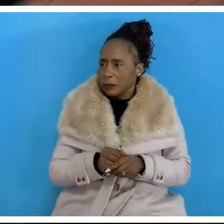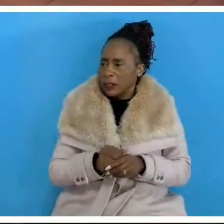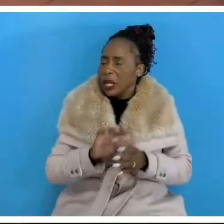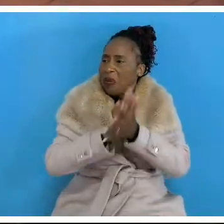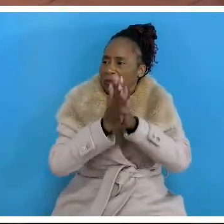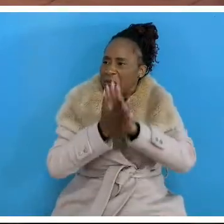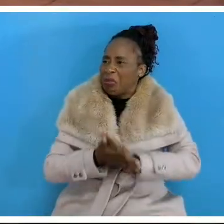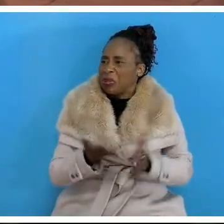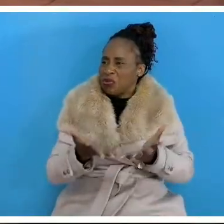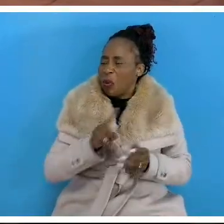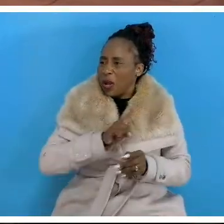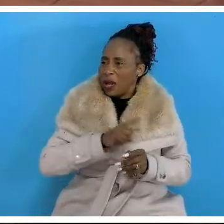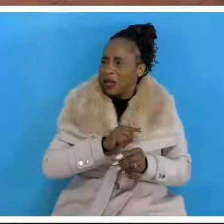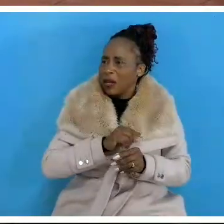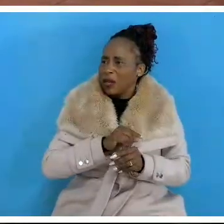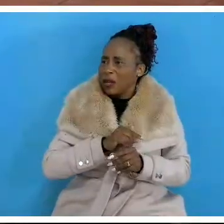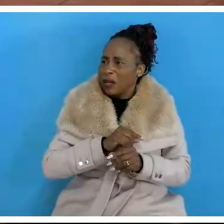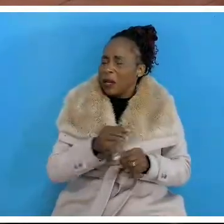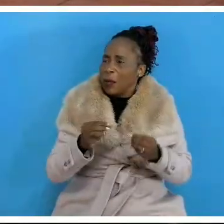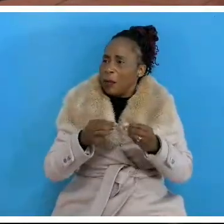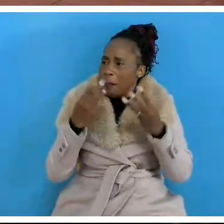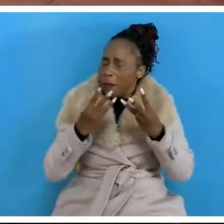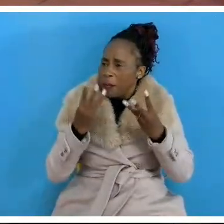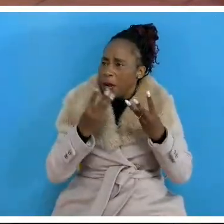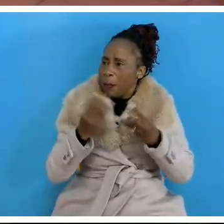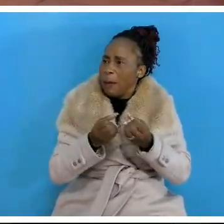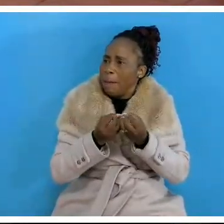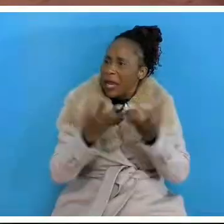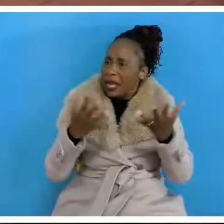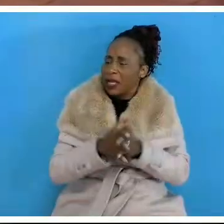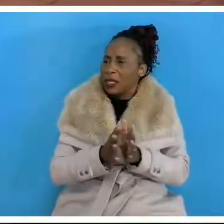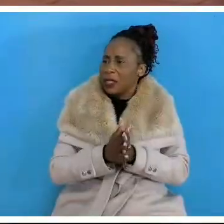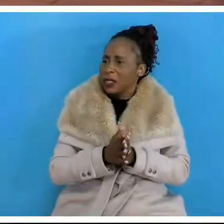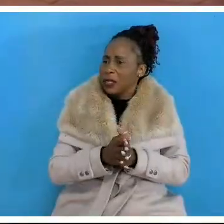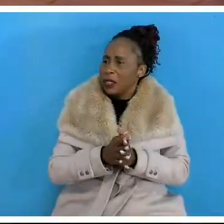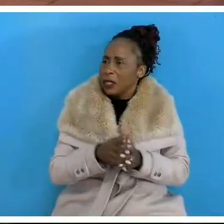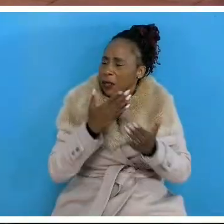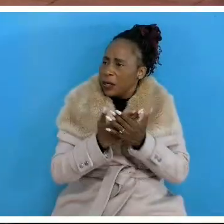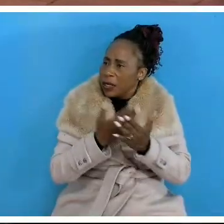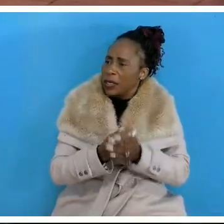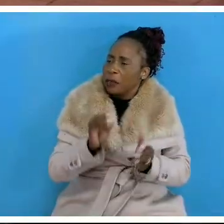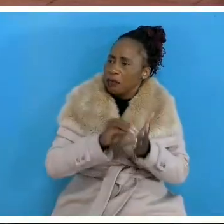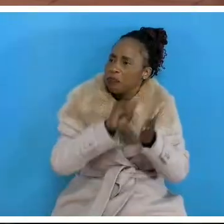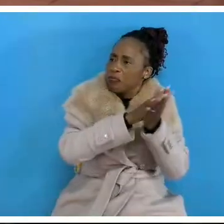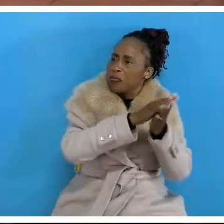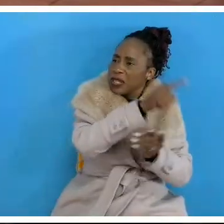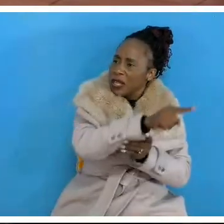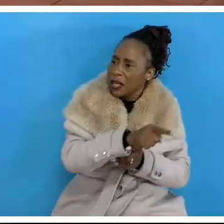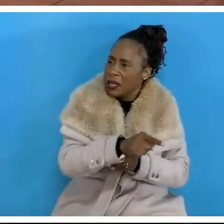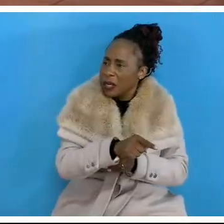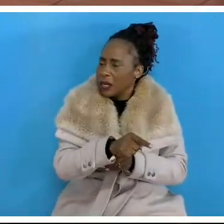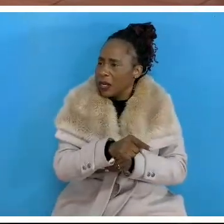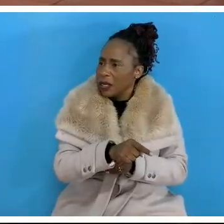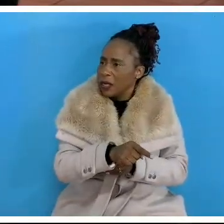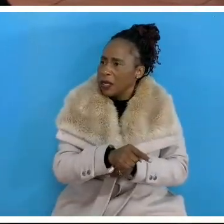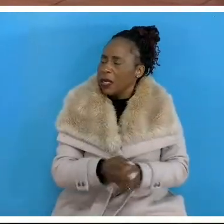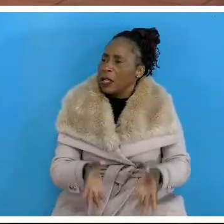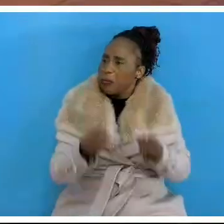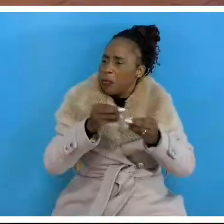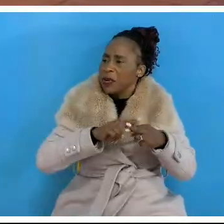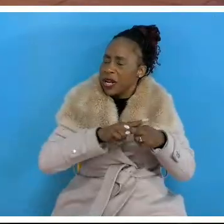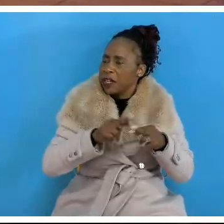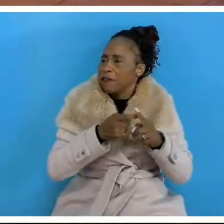Why don't you people fix them? Put many of resources people and put them in there and get rent from